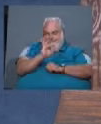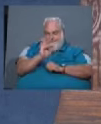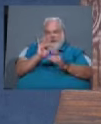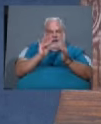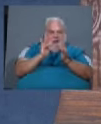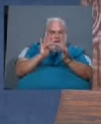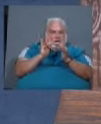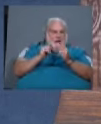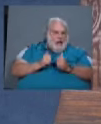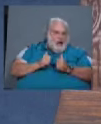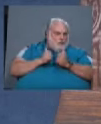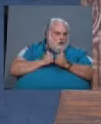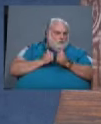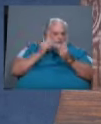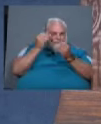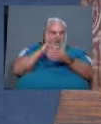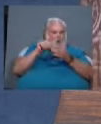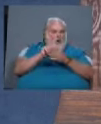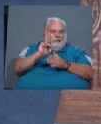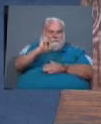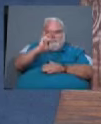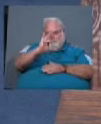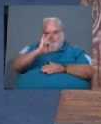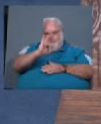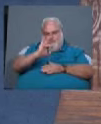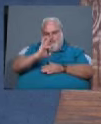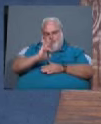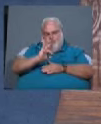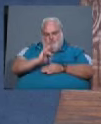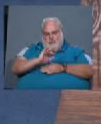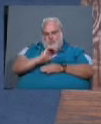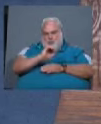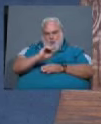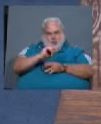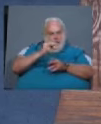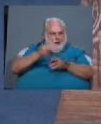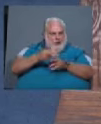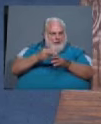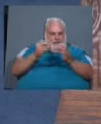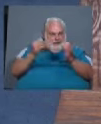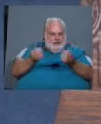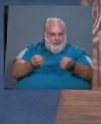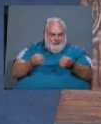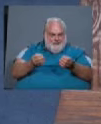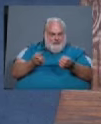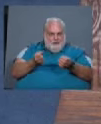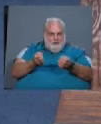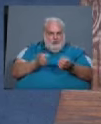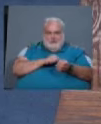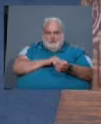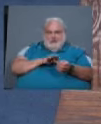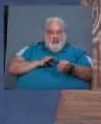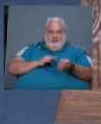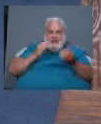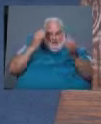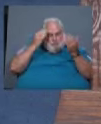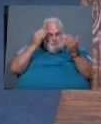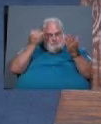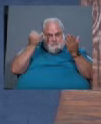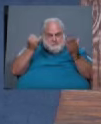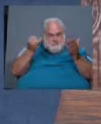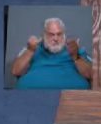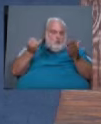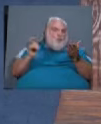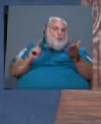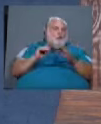contact, address, et cetera, were blank. There was no name. So obviously staff could not send